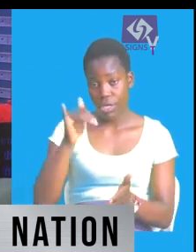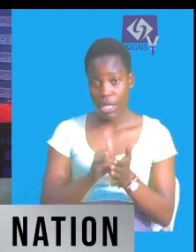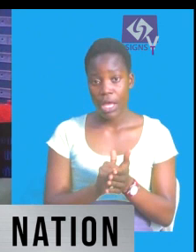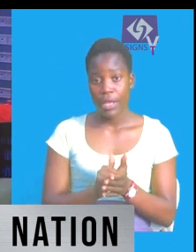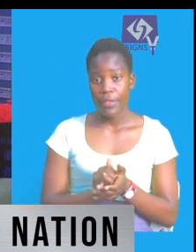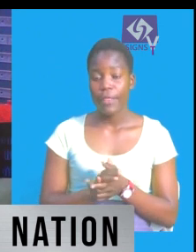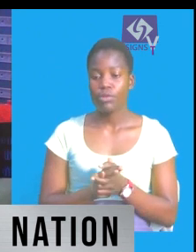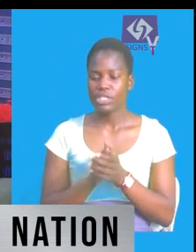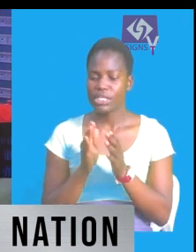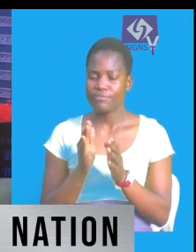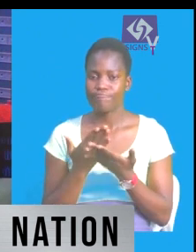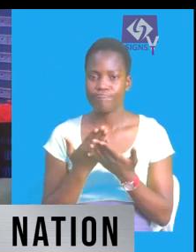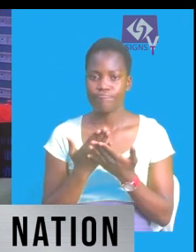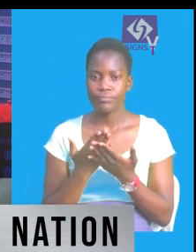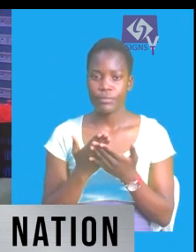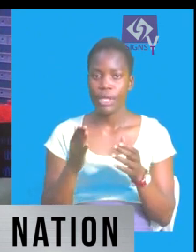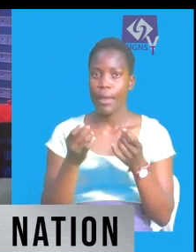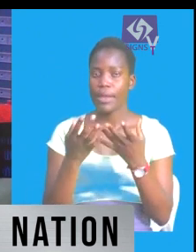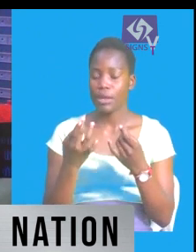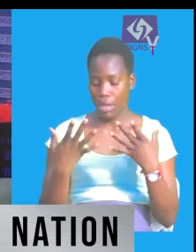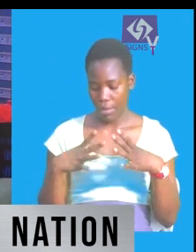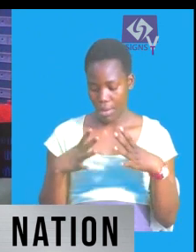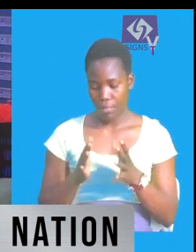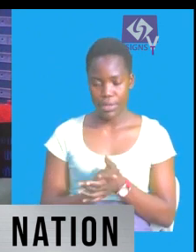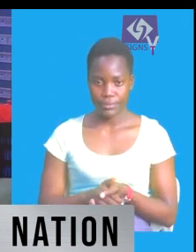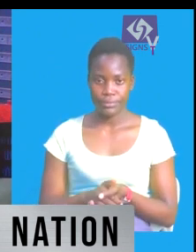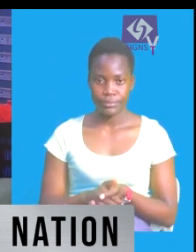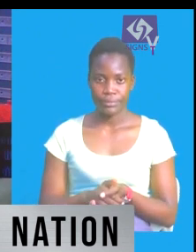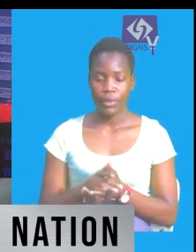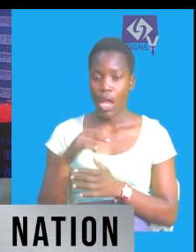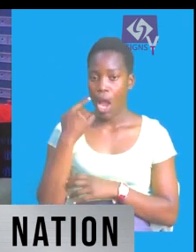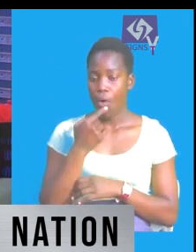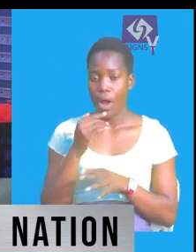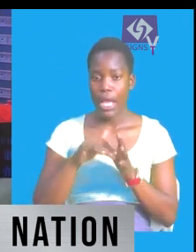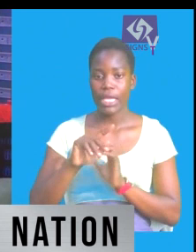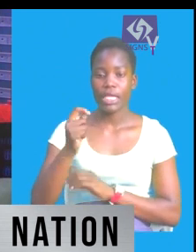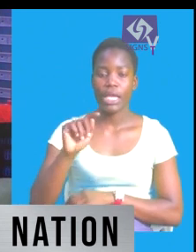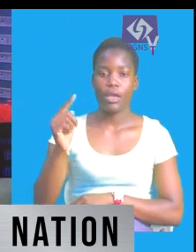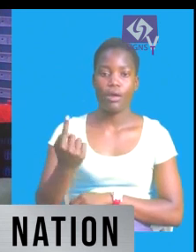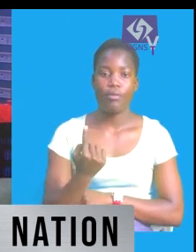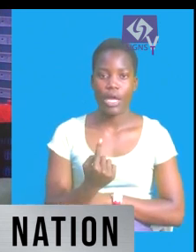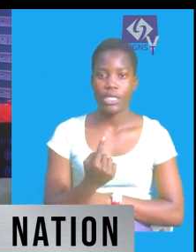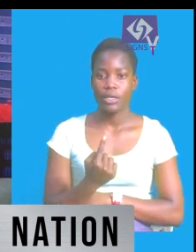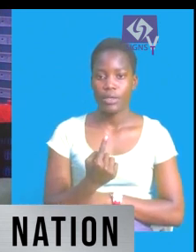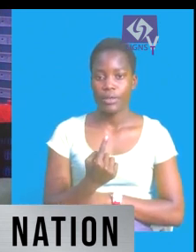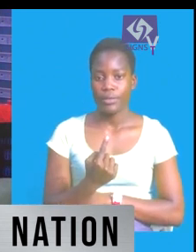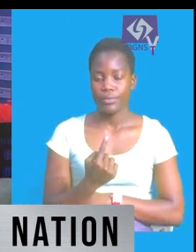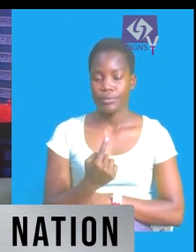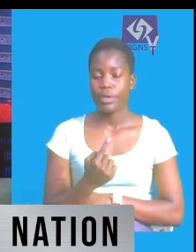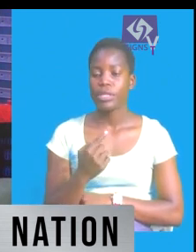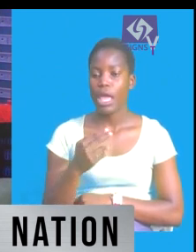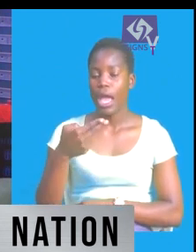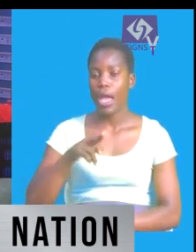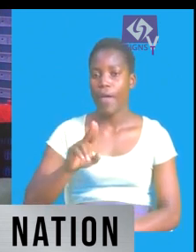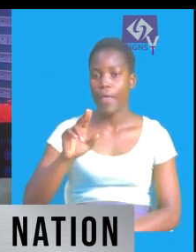just bait, of which so many of us who are in Kenya Kwanza, say as hustlers, when they